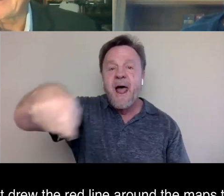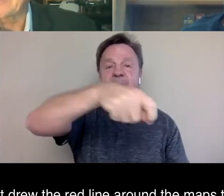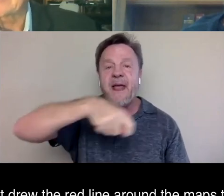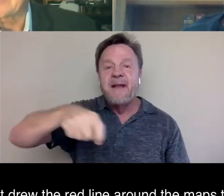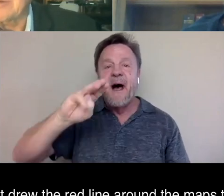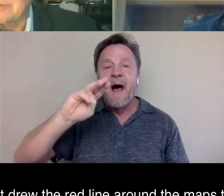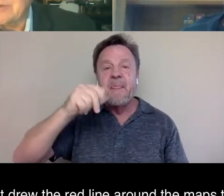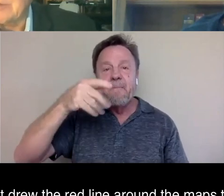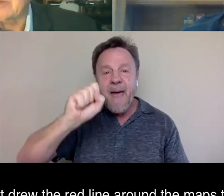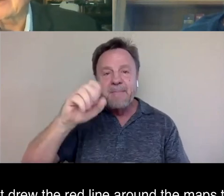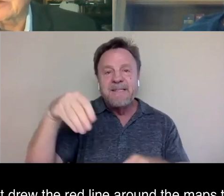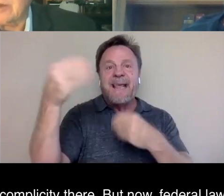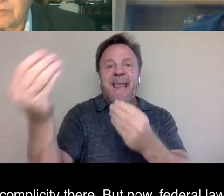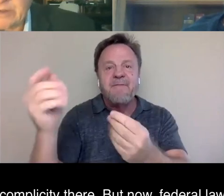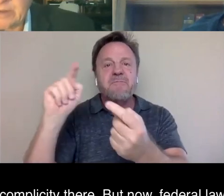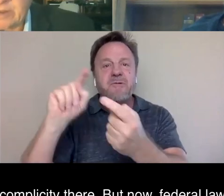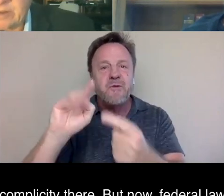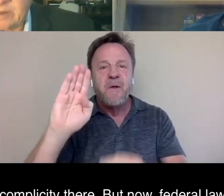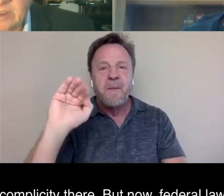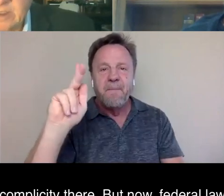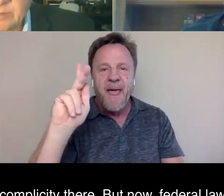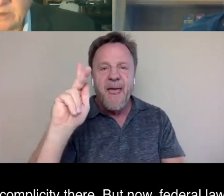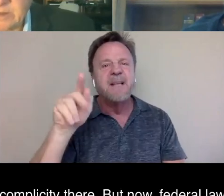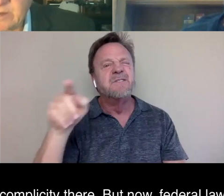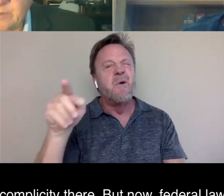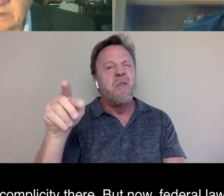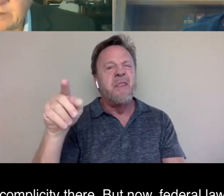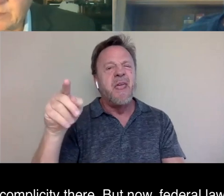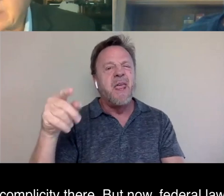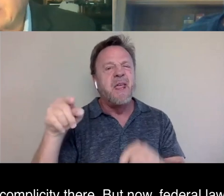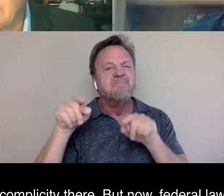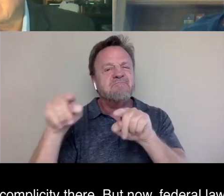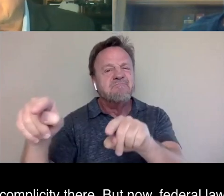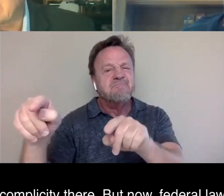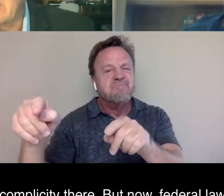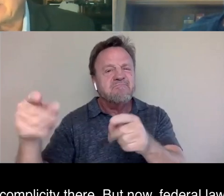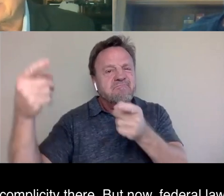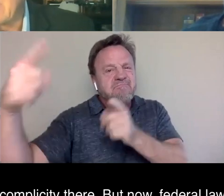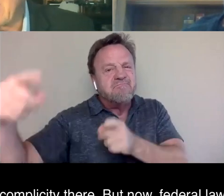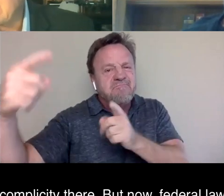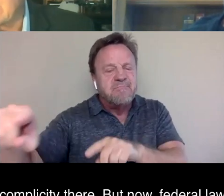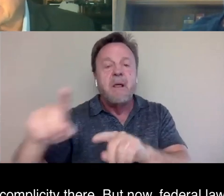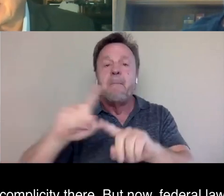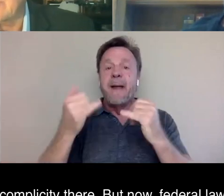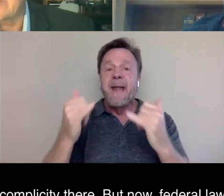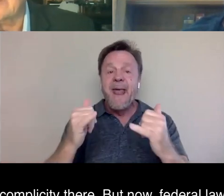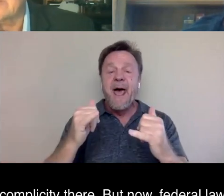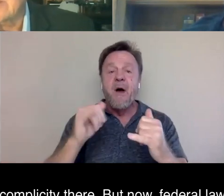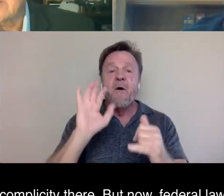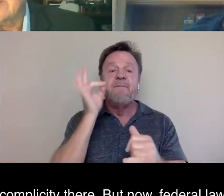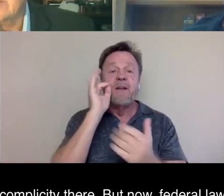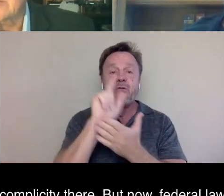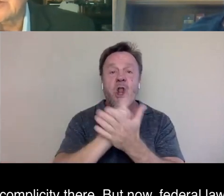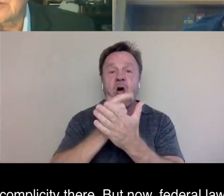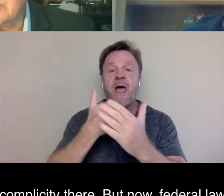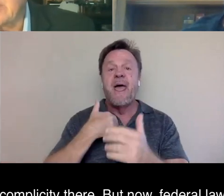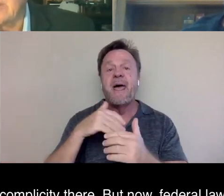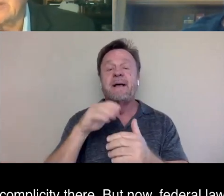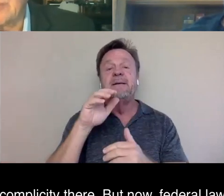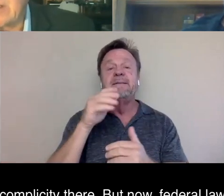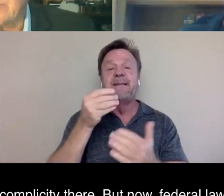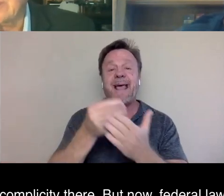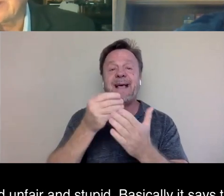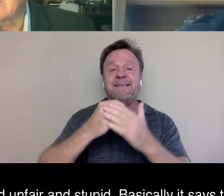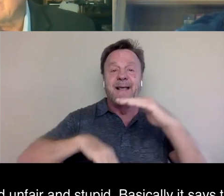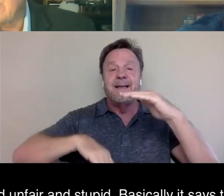them to the banks. So there was a certain complicity there. But now federal law has this asset cap, which is